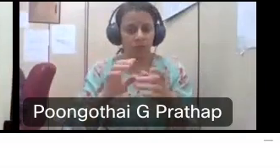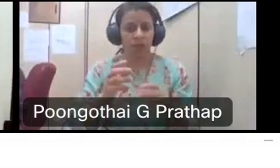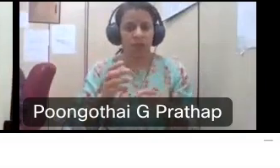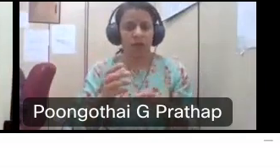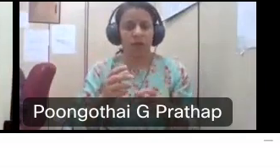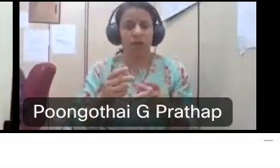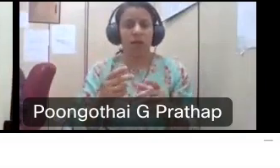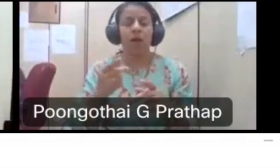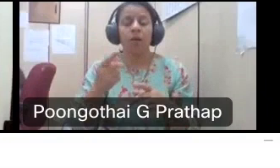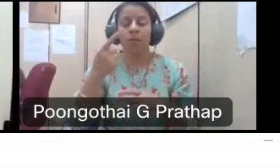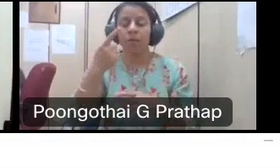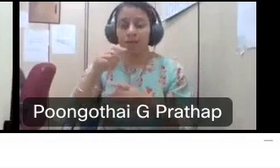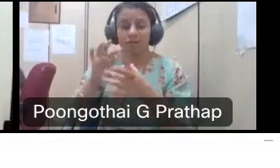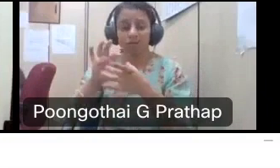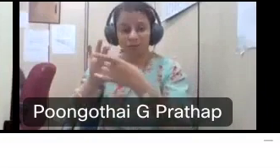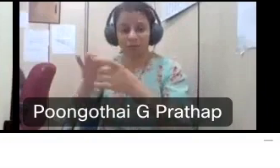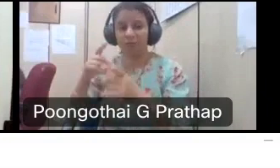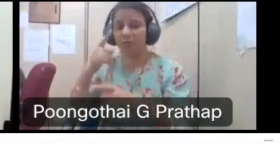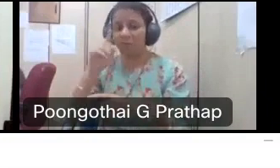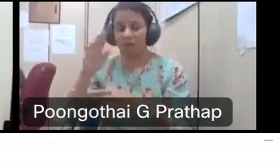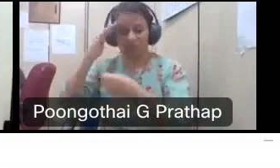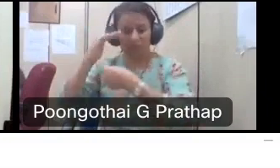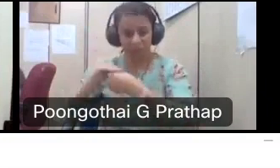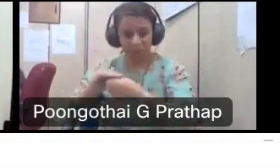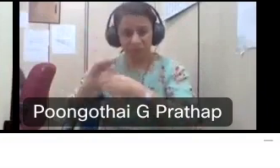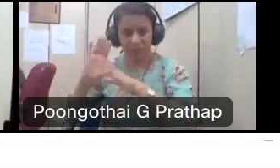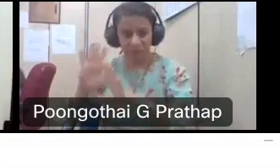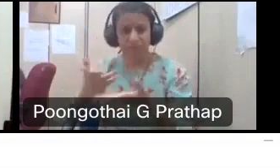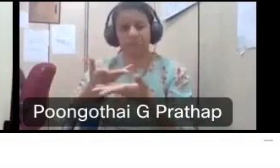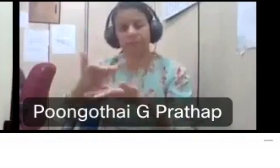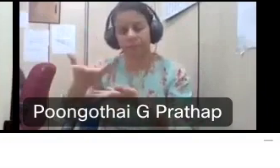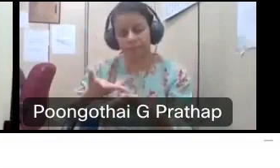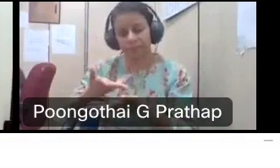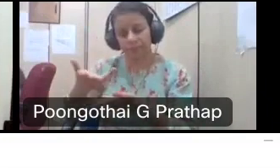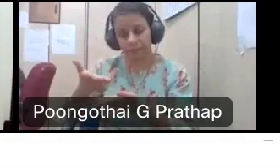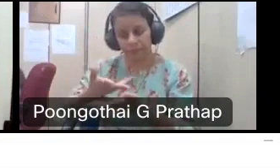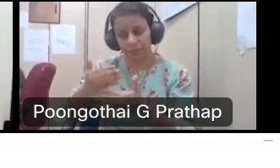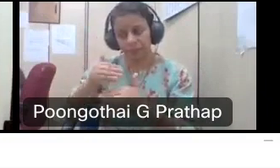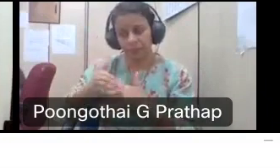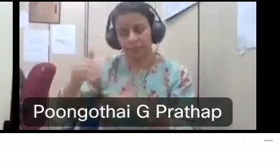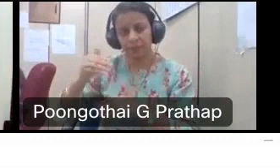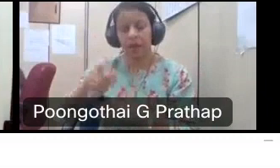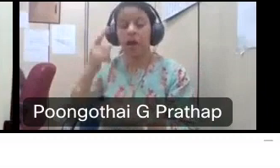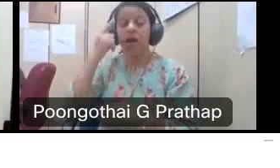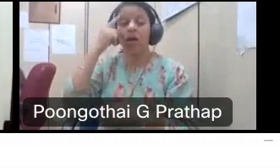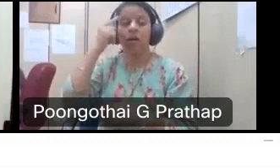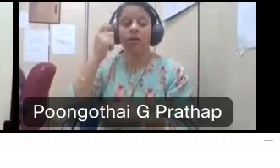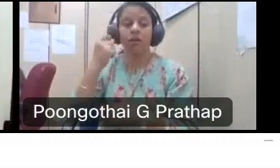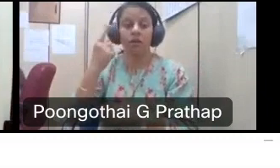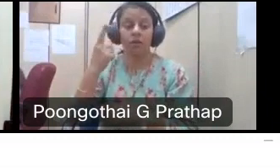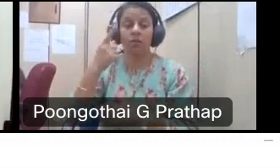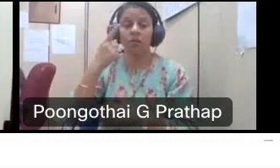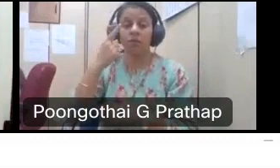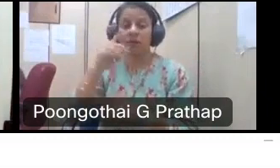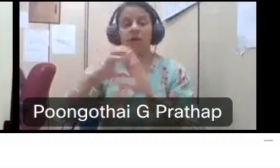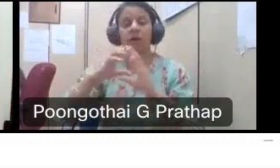talking to her. She was depressed. Then subsequently, she understood. She started communicating